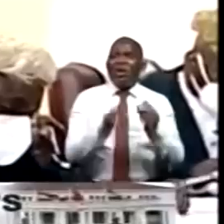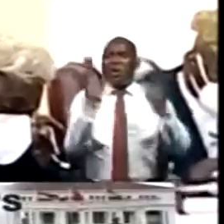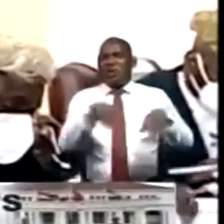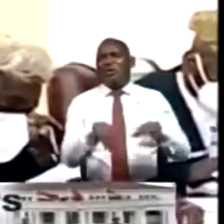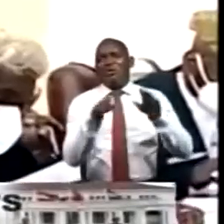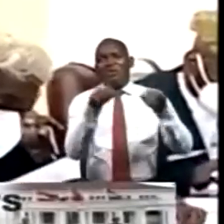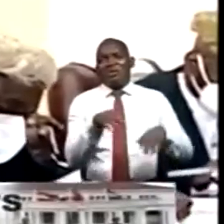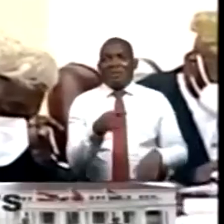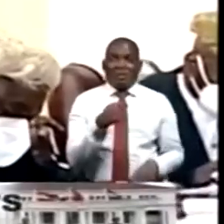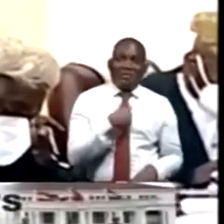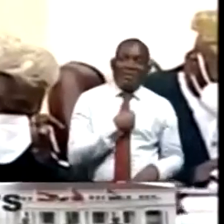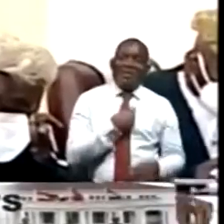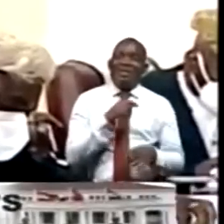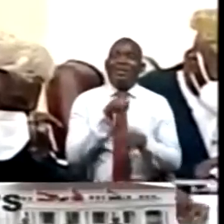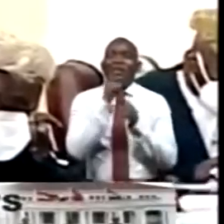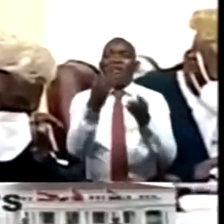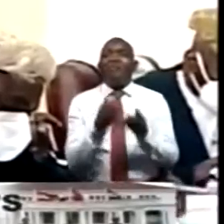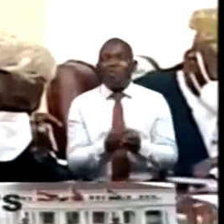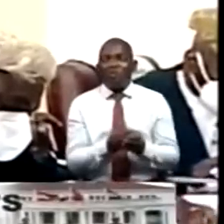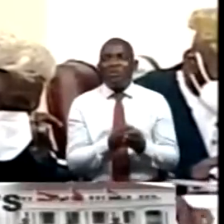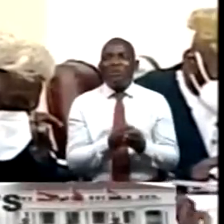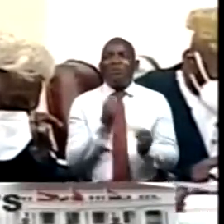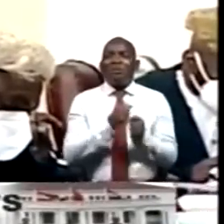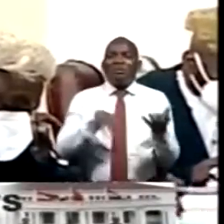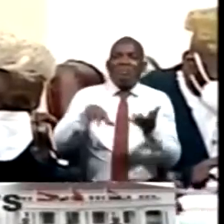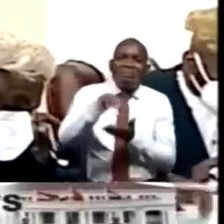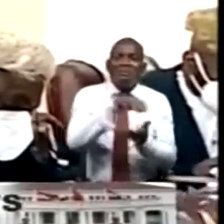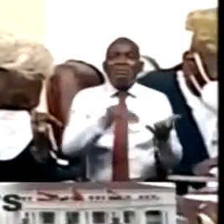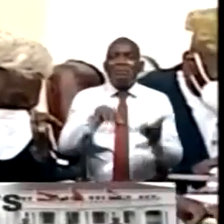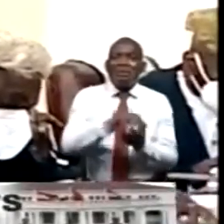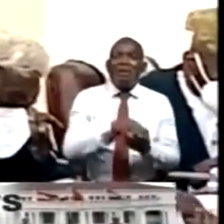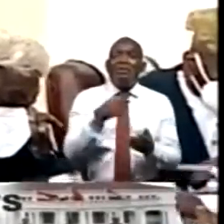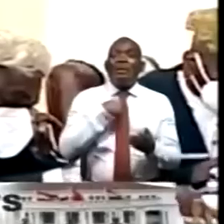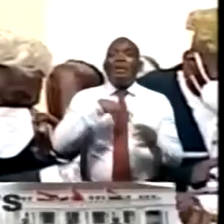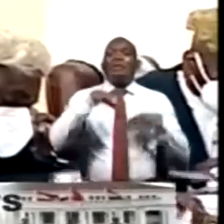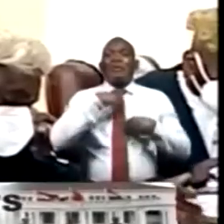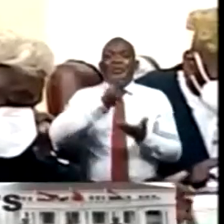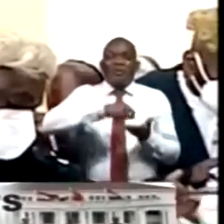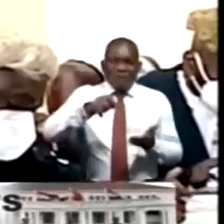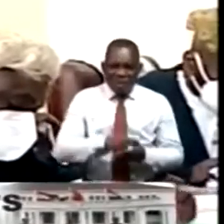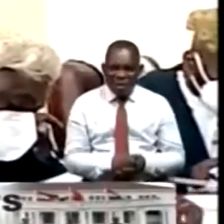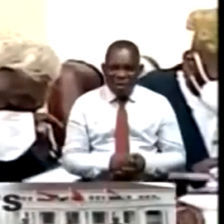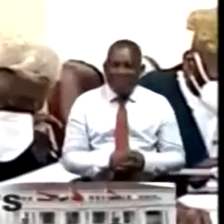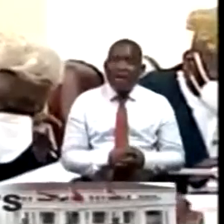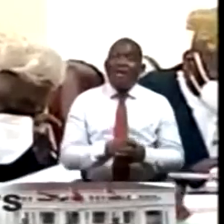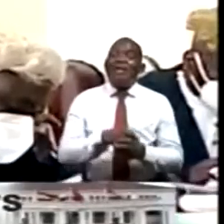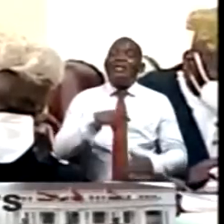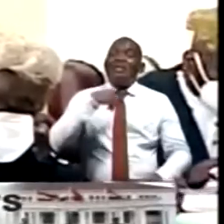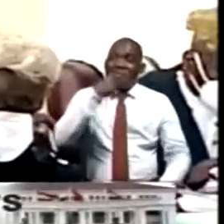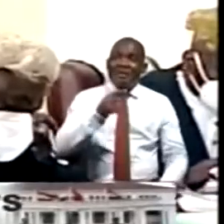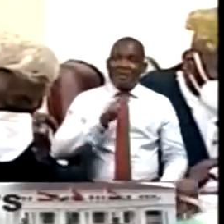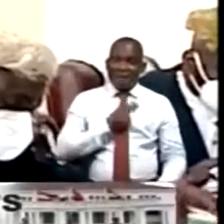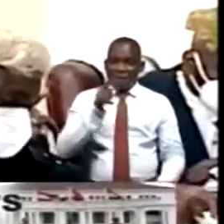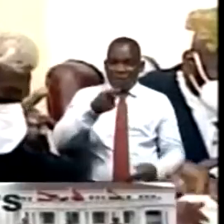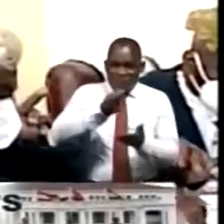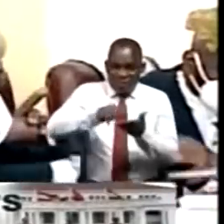know, I do not want to put spokes in the words, so I signed the forms. Tell this court, because you have signed